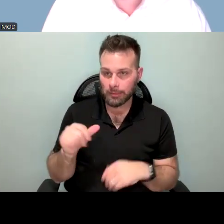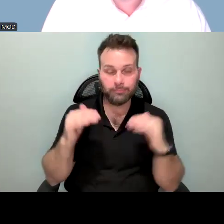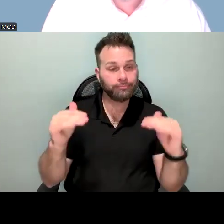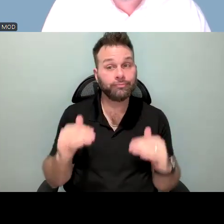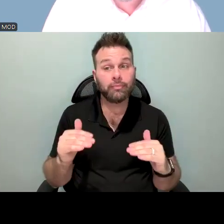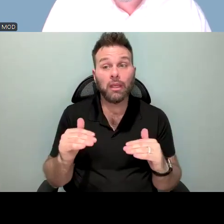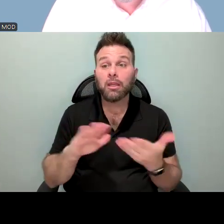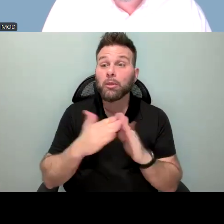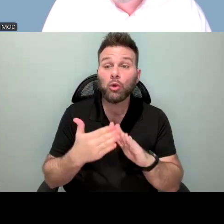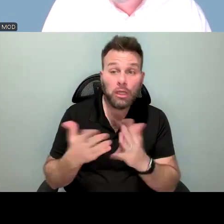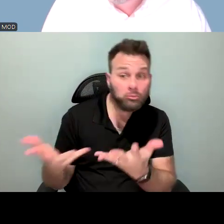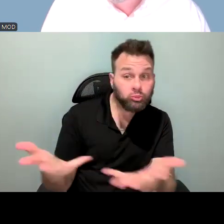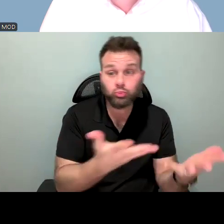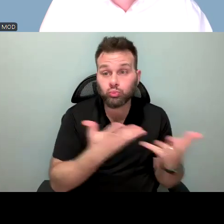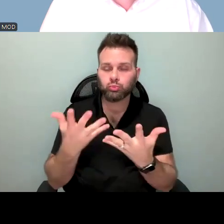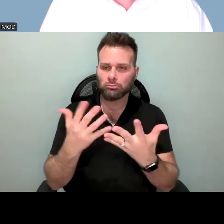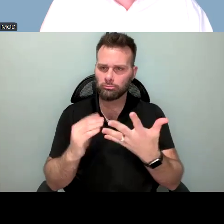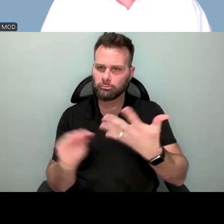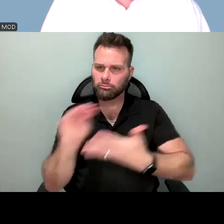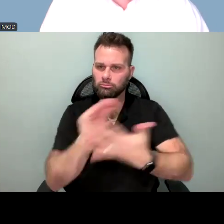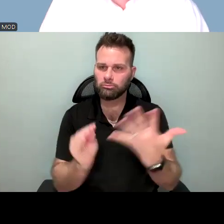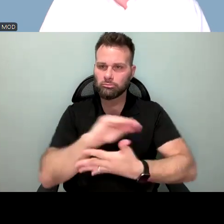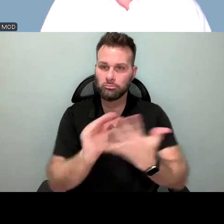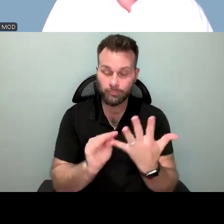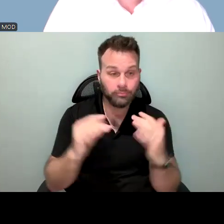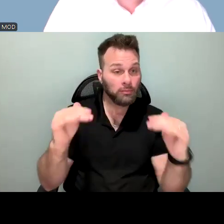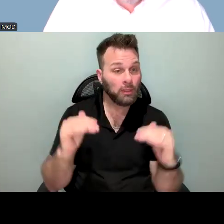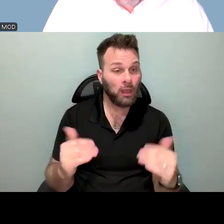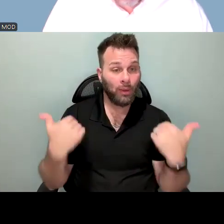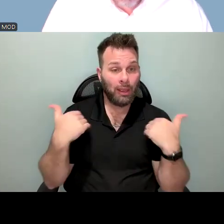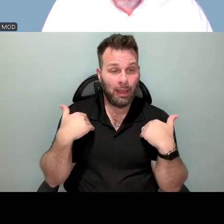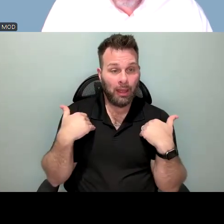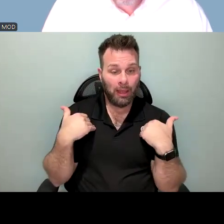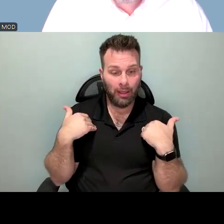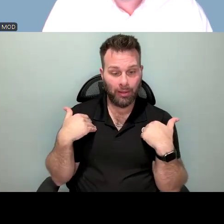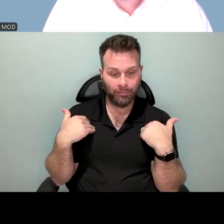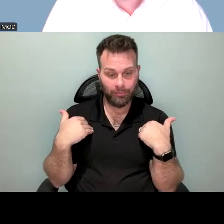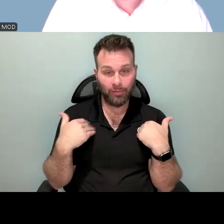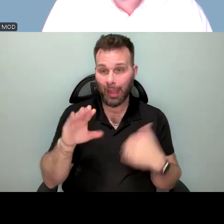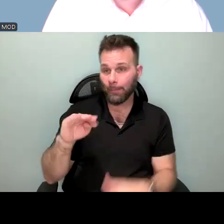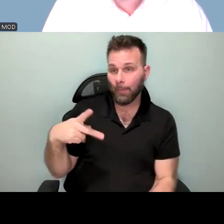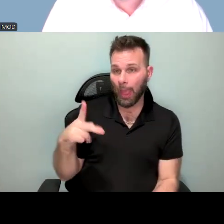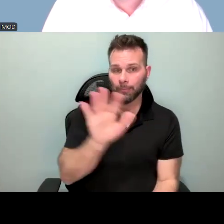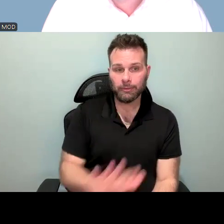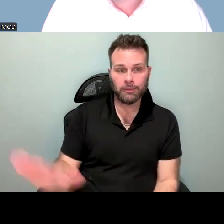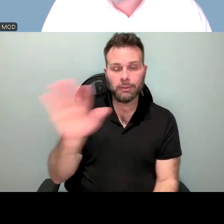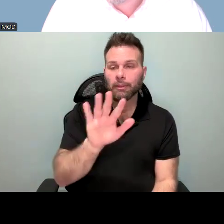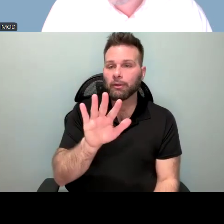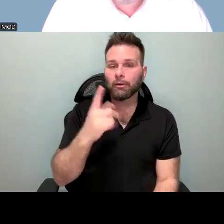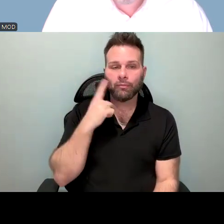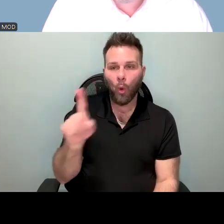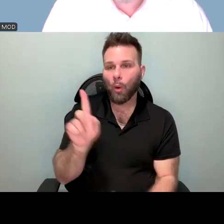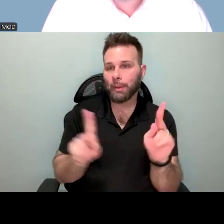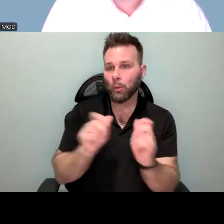by the community. The vulnerability map, which we do have a link on our resource slide, can really track, people